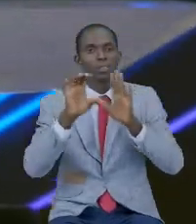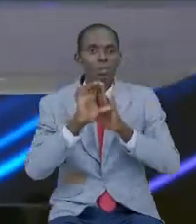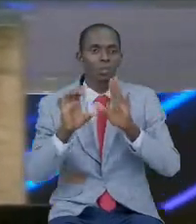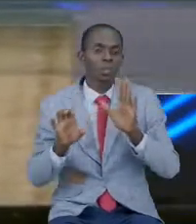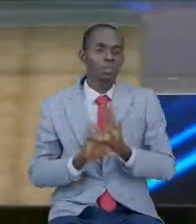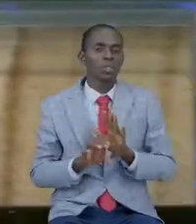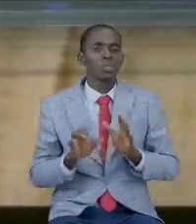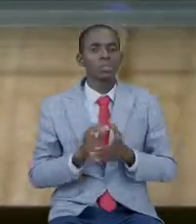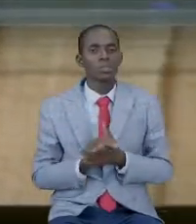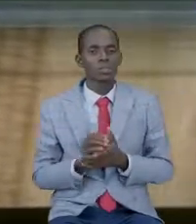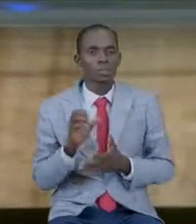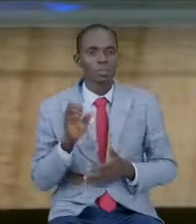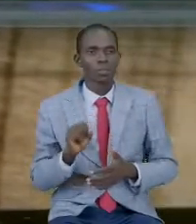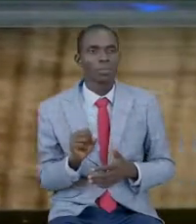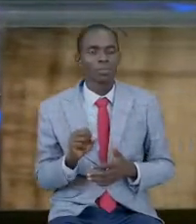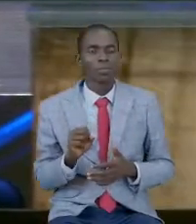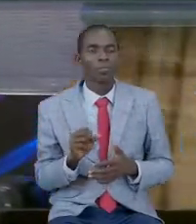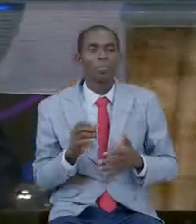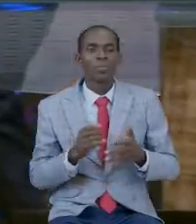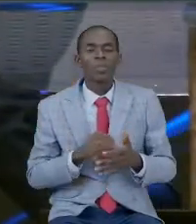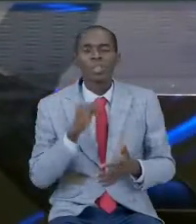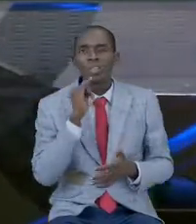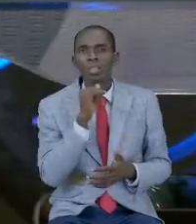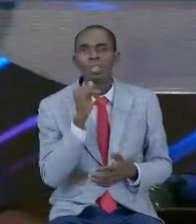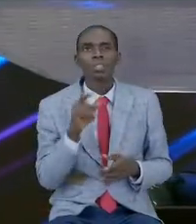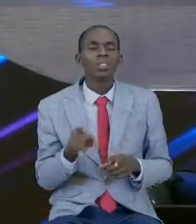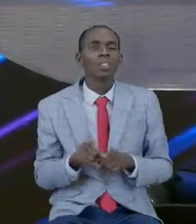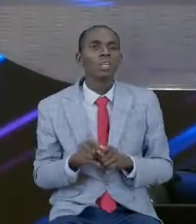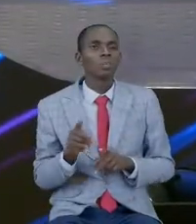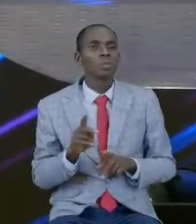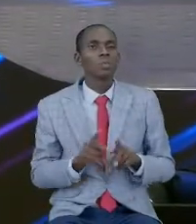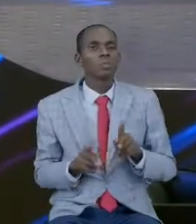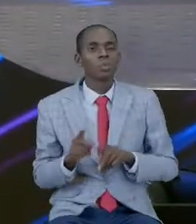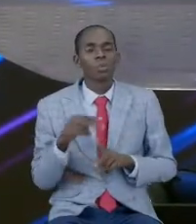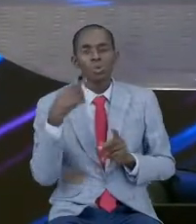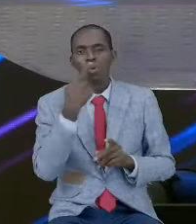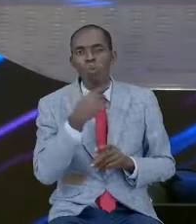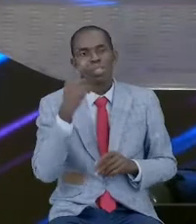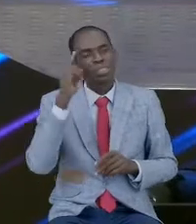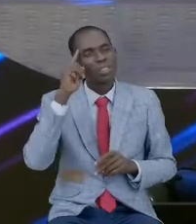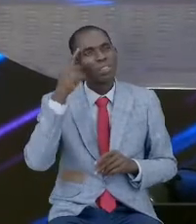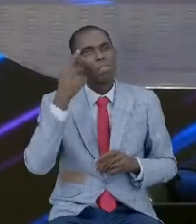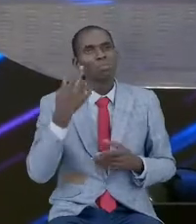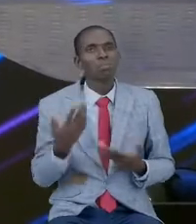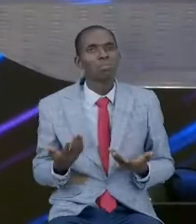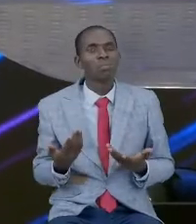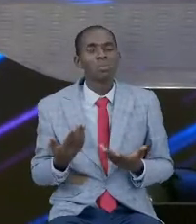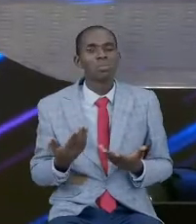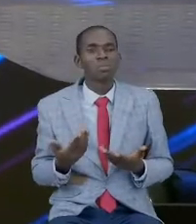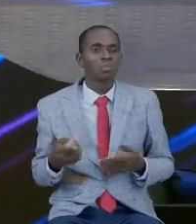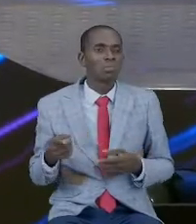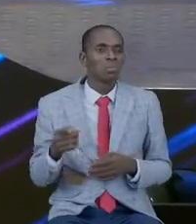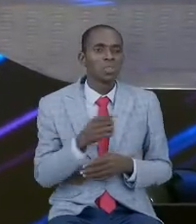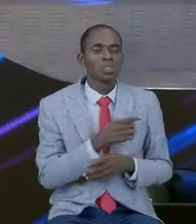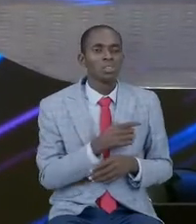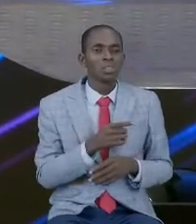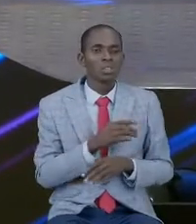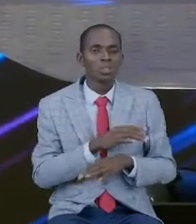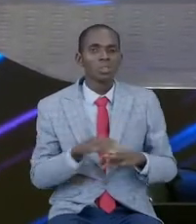his commandments. It's not like, you know, people who think, you know, they don't have to keep the commandment of